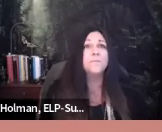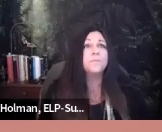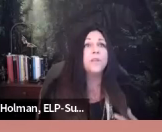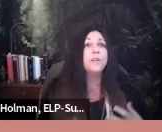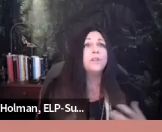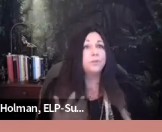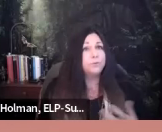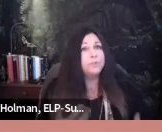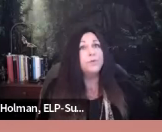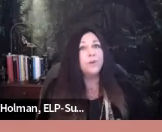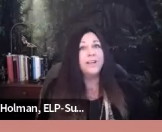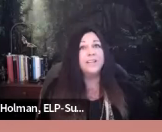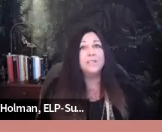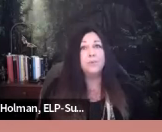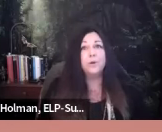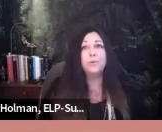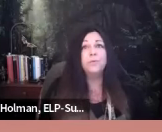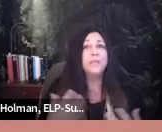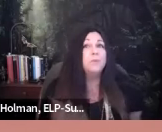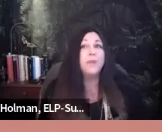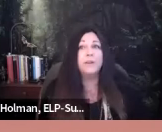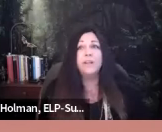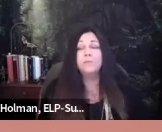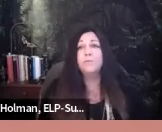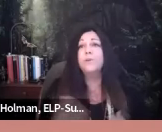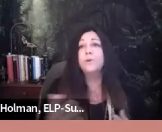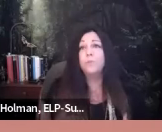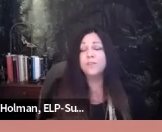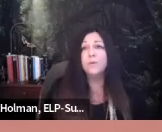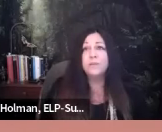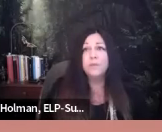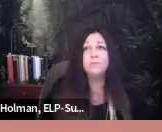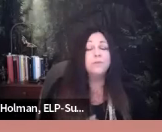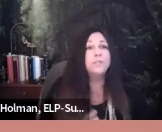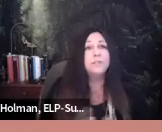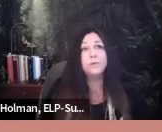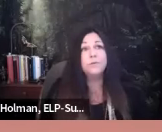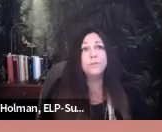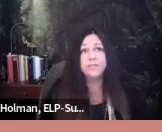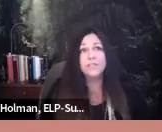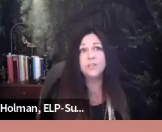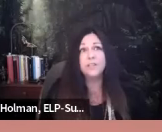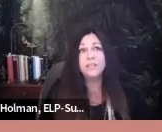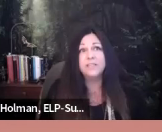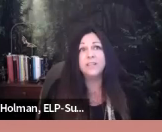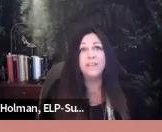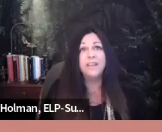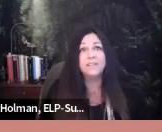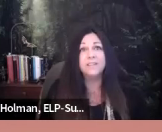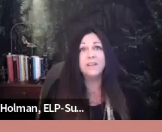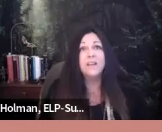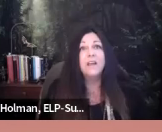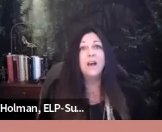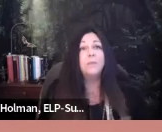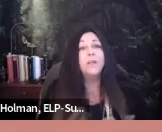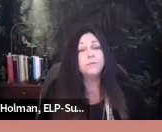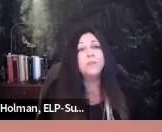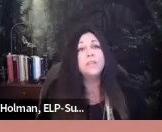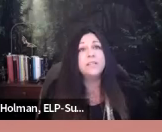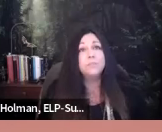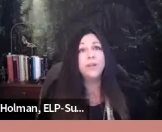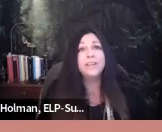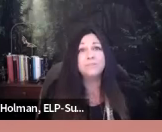needs. So through this coordinated support, we're really preparing him for what's going to be the most difficult transition that he's going to face.